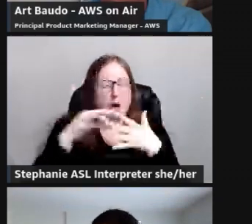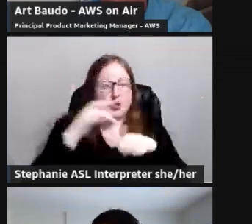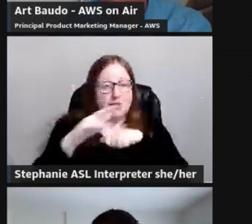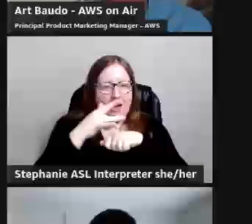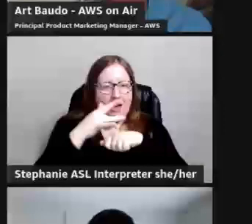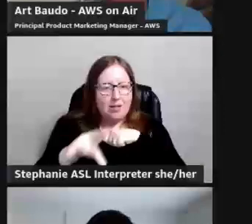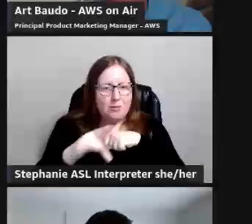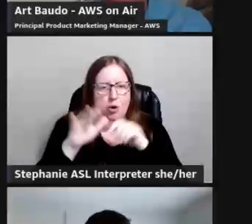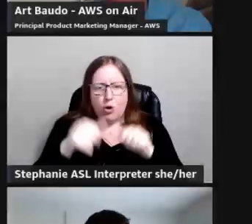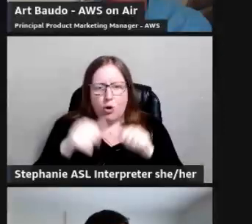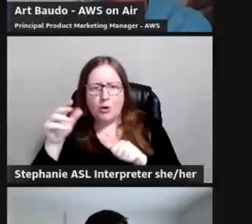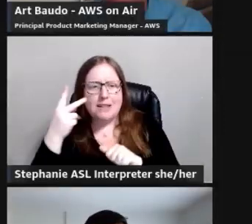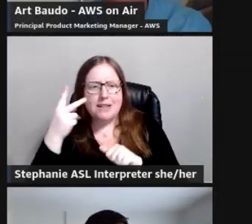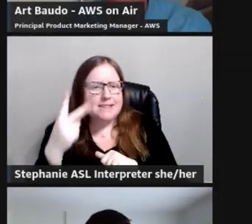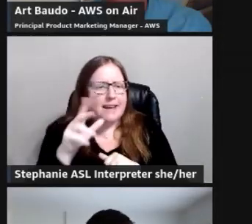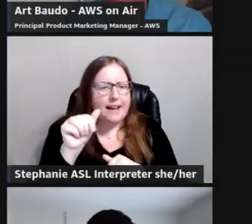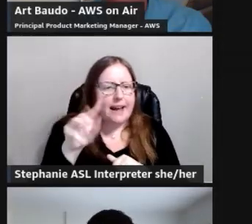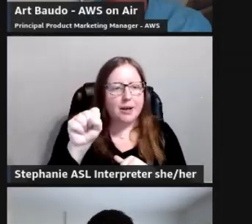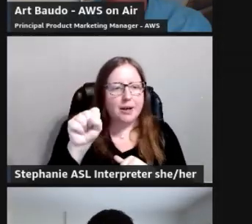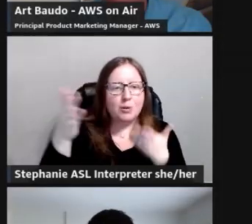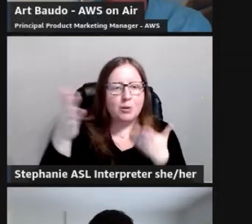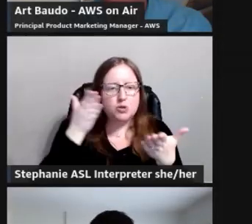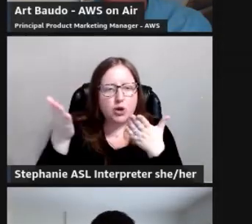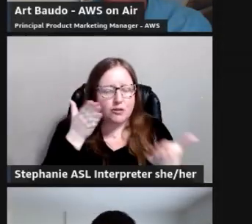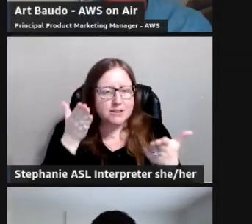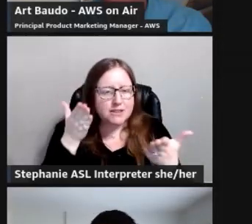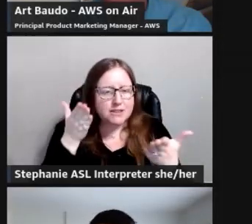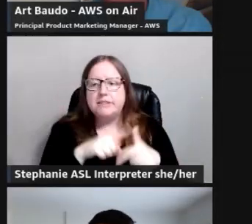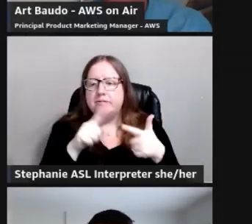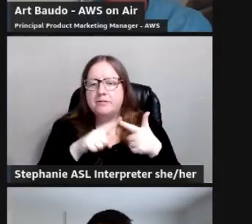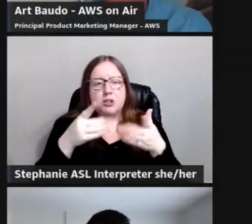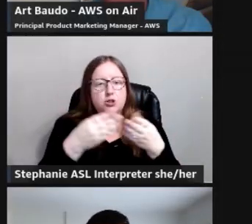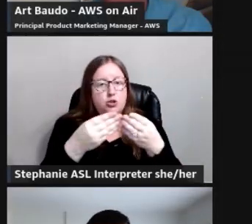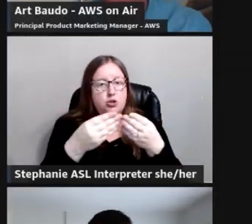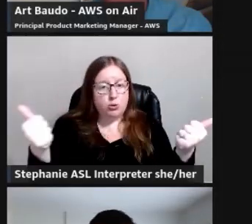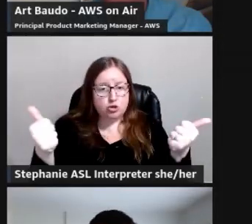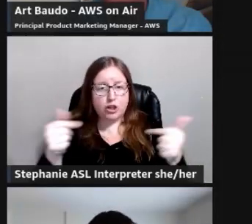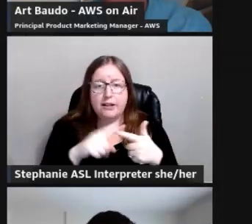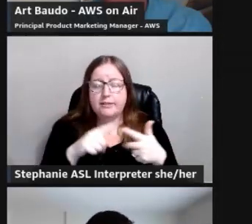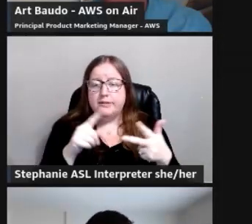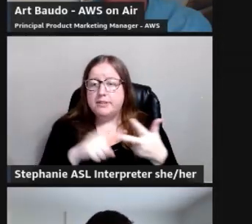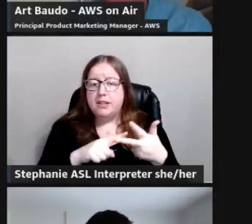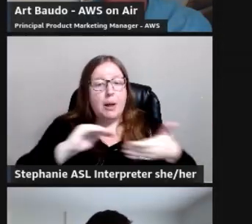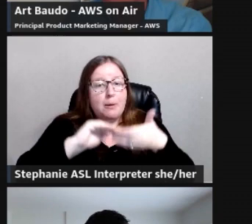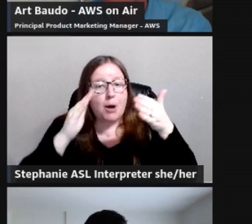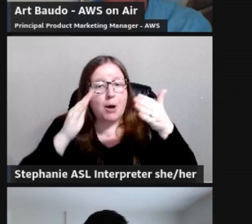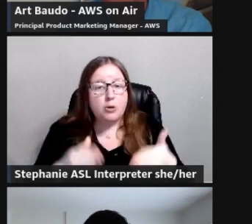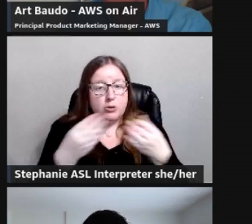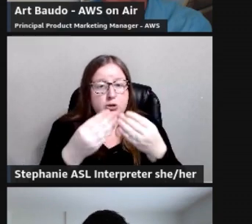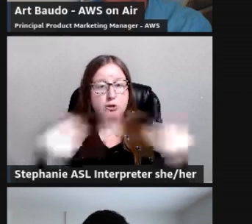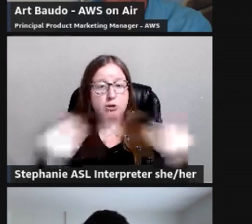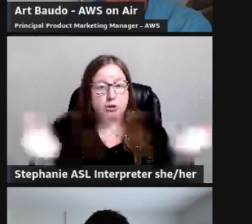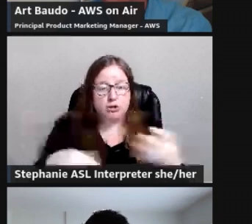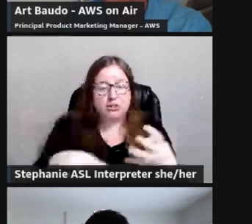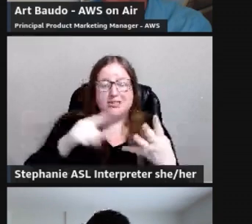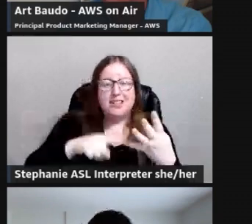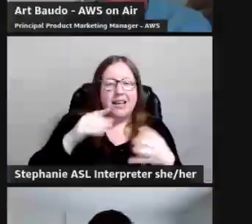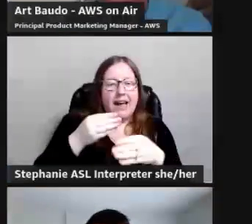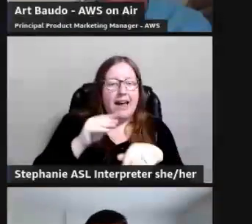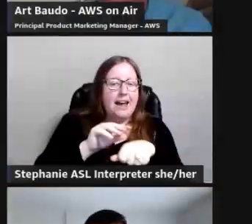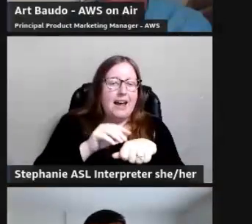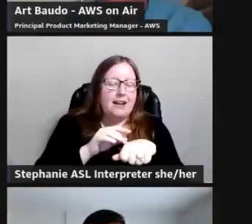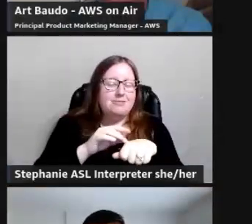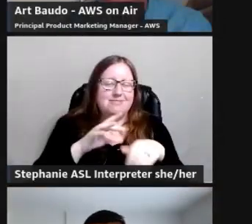could explore AWS services, but also AWS made solutions. There's also partner solutions, and lastly, guidance. So these